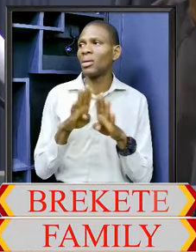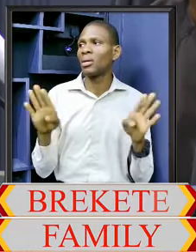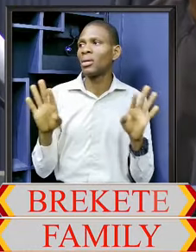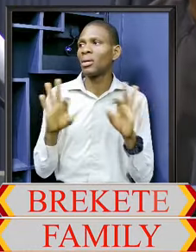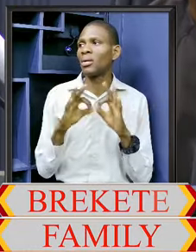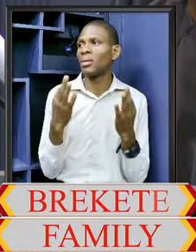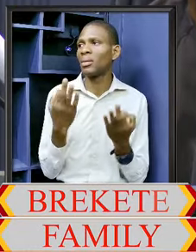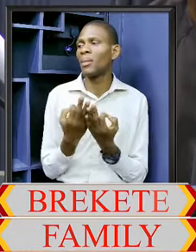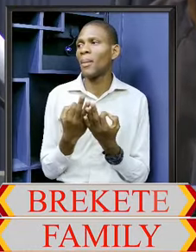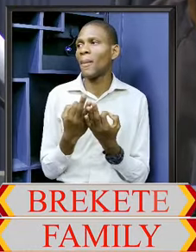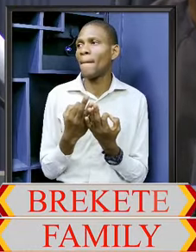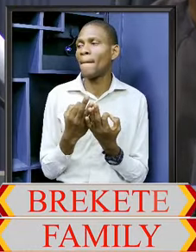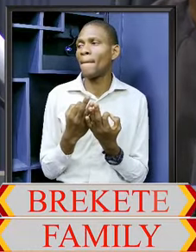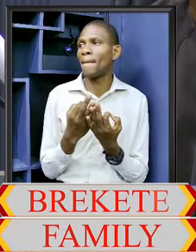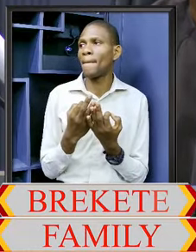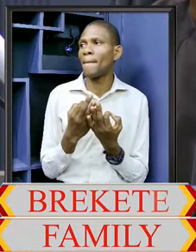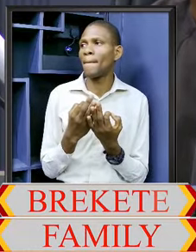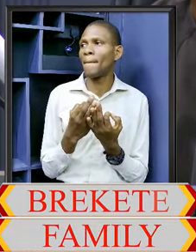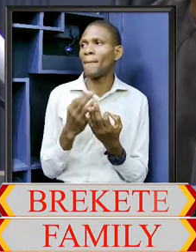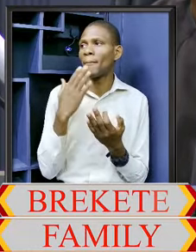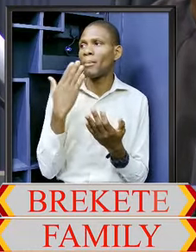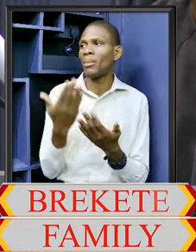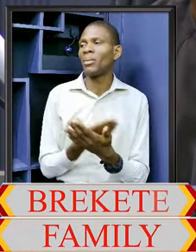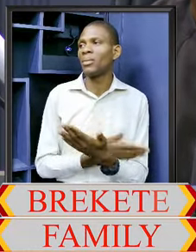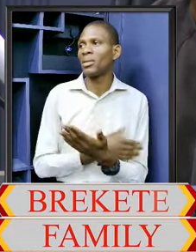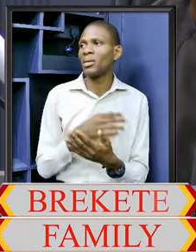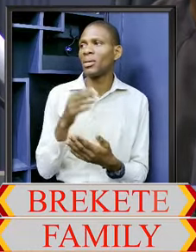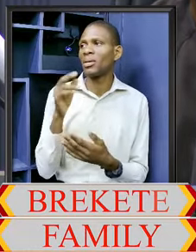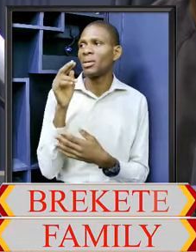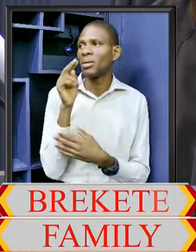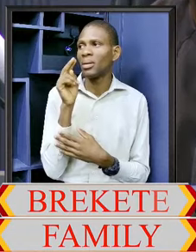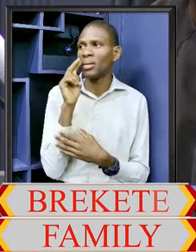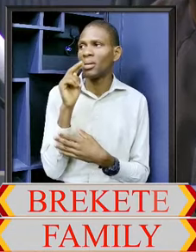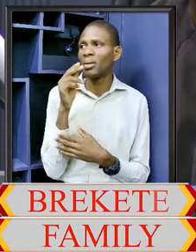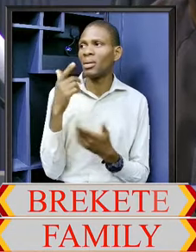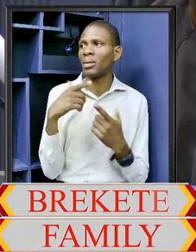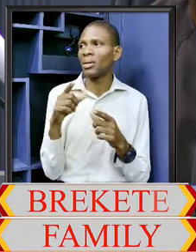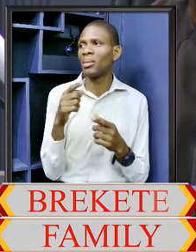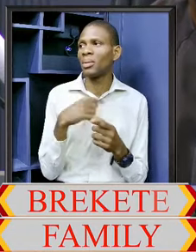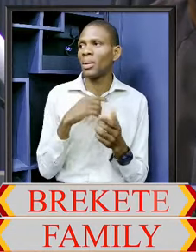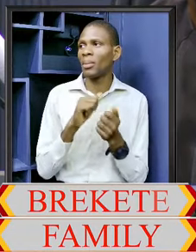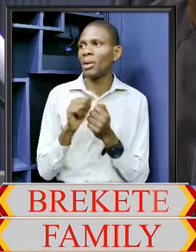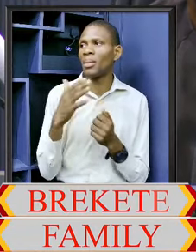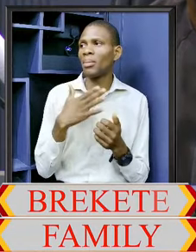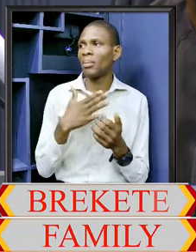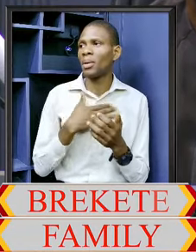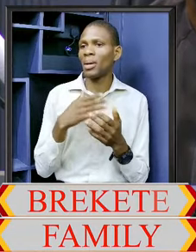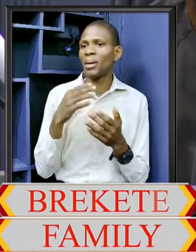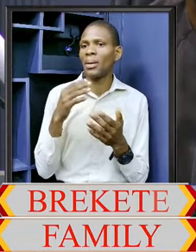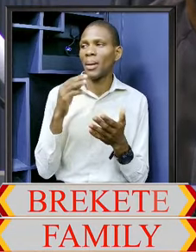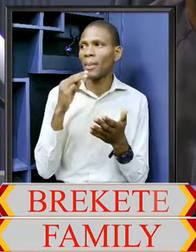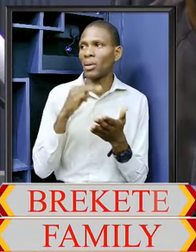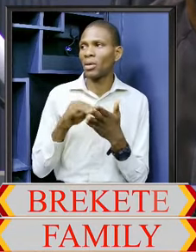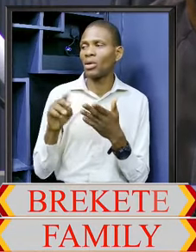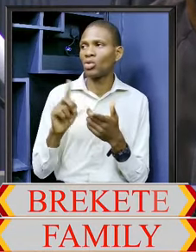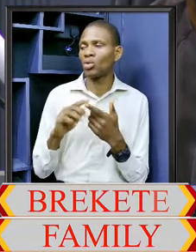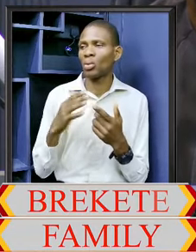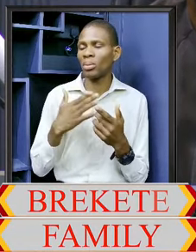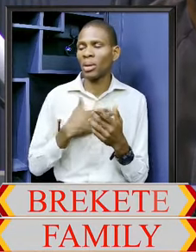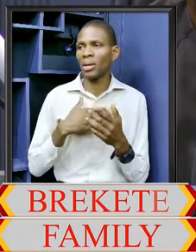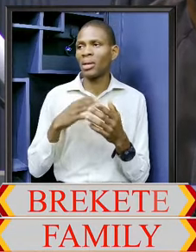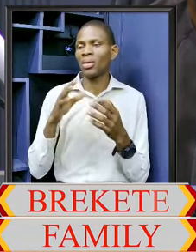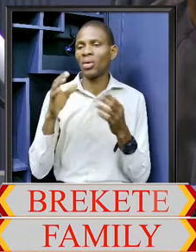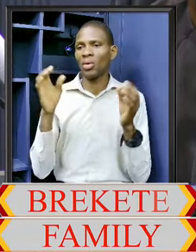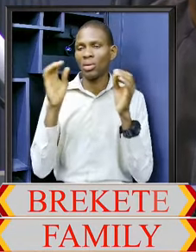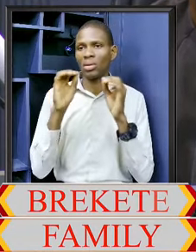family. Good morning. Good morning, Nigerians. Let me pass my message of greeting to my ordinary